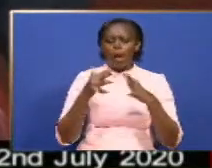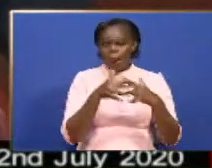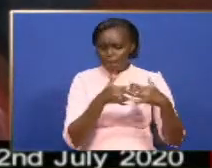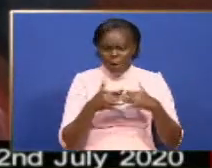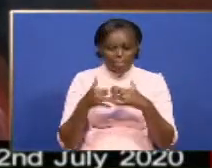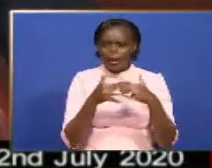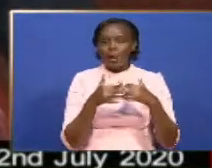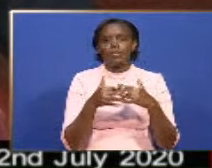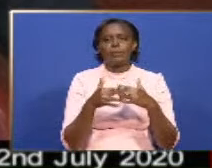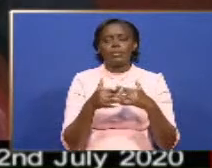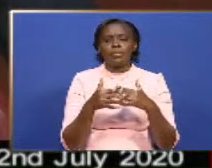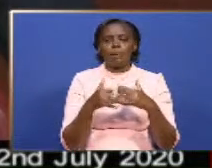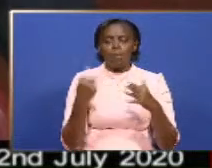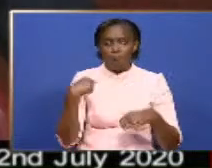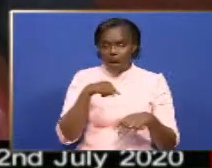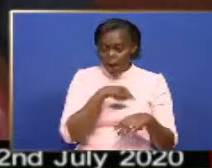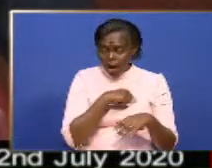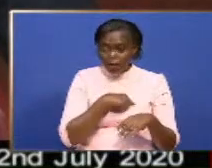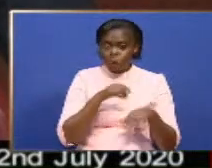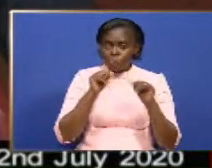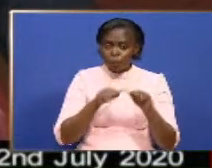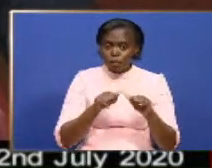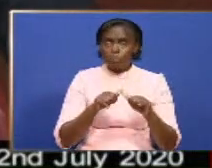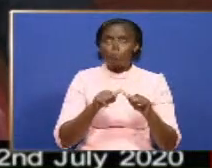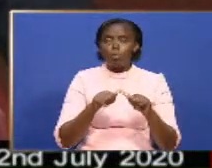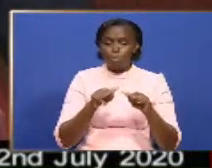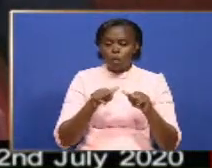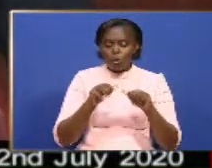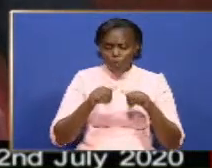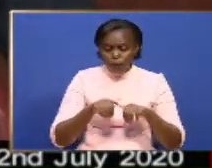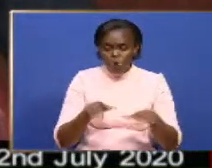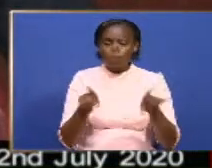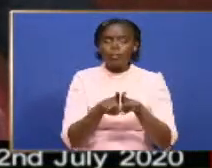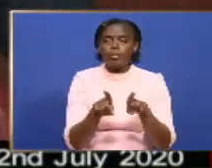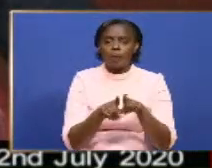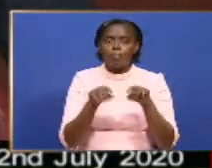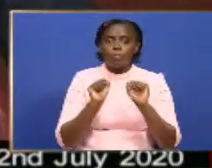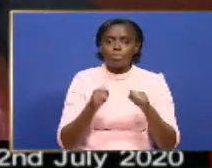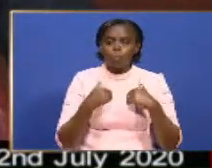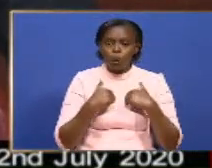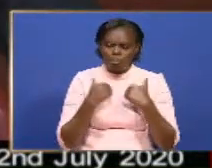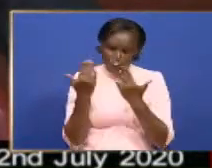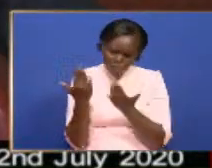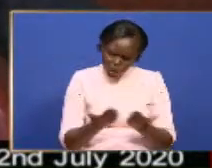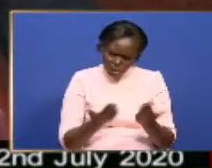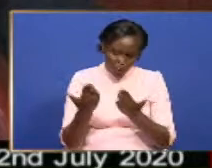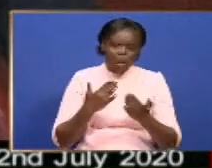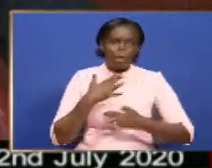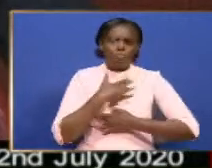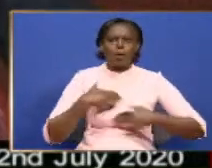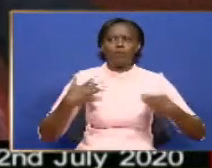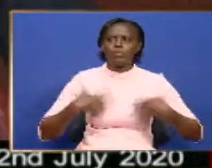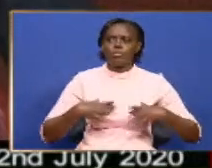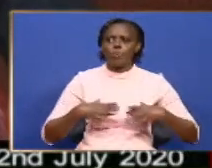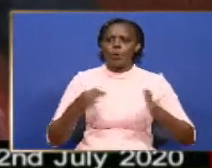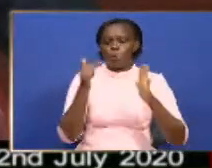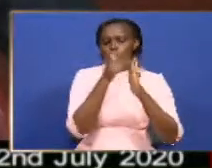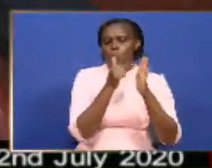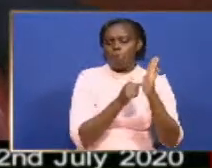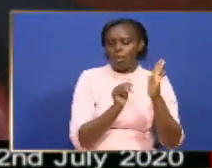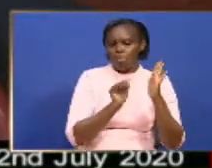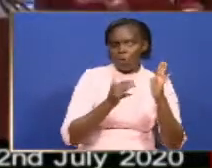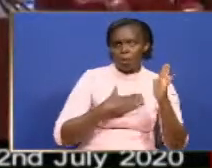immigrants. For us, we might also have to follow the same way so that we accommodate these refugees. With those few remarks,